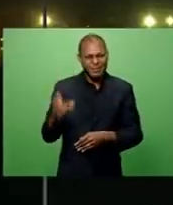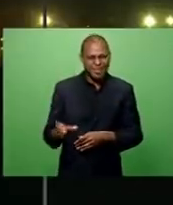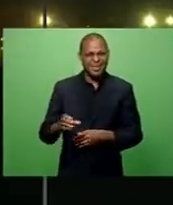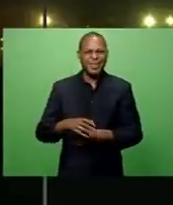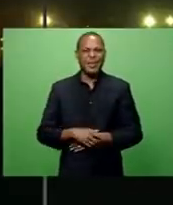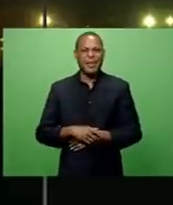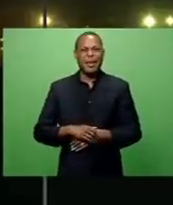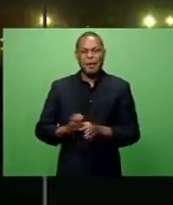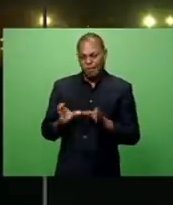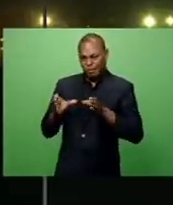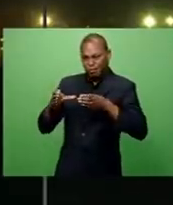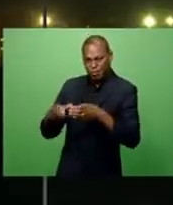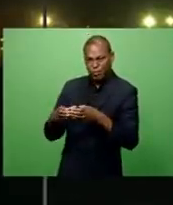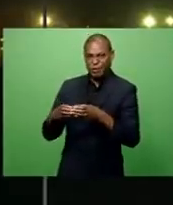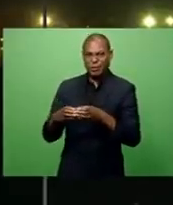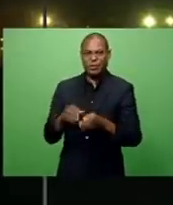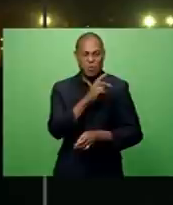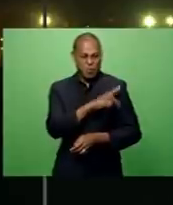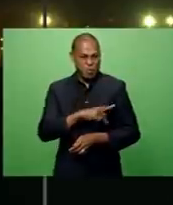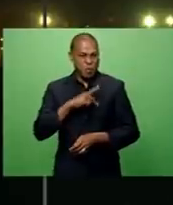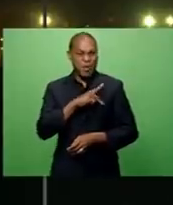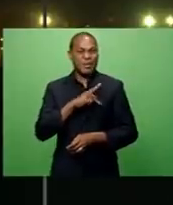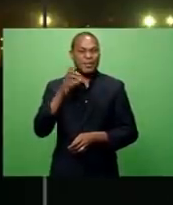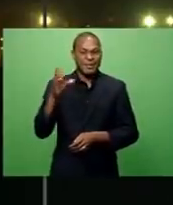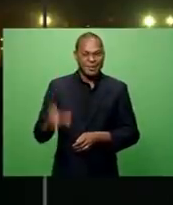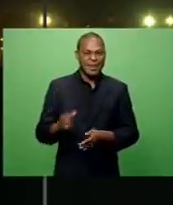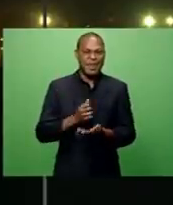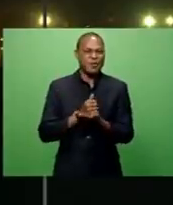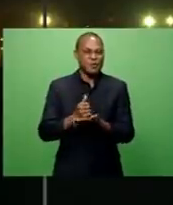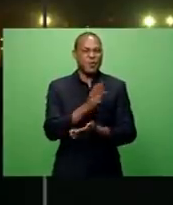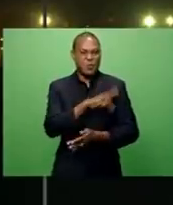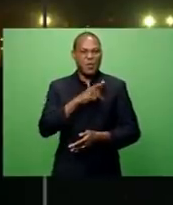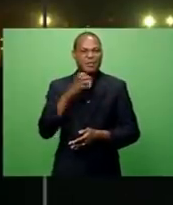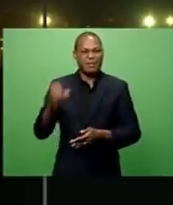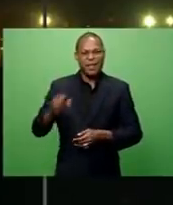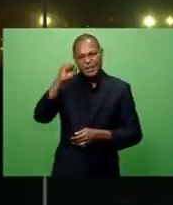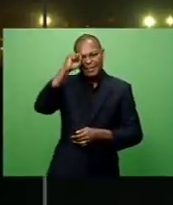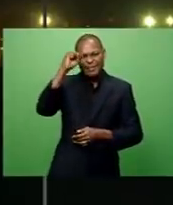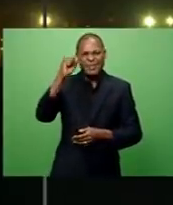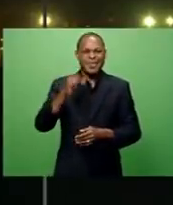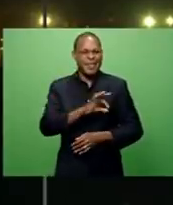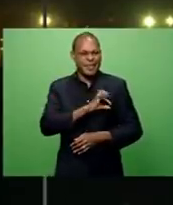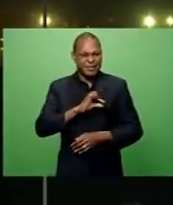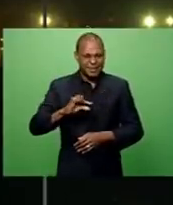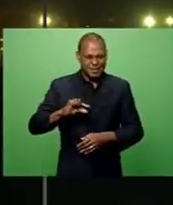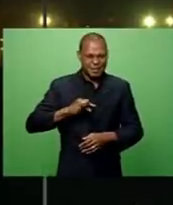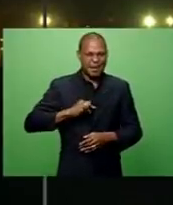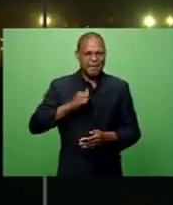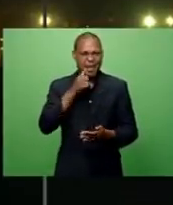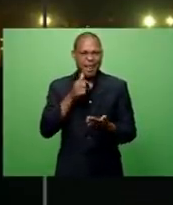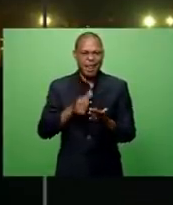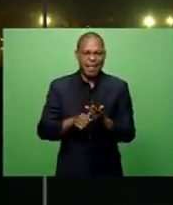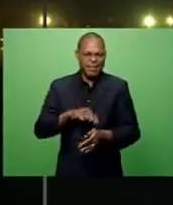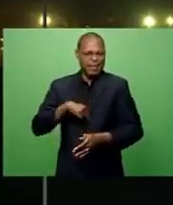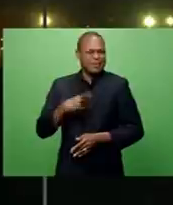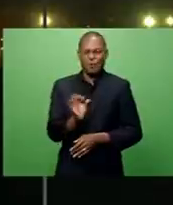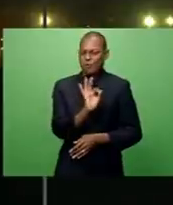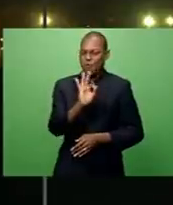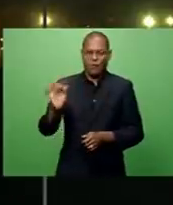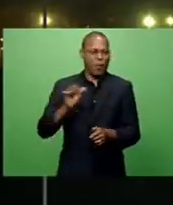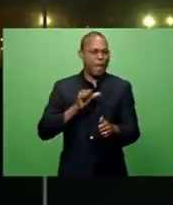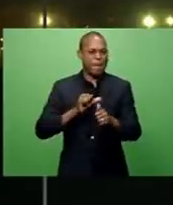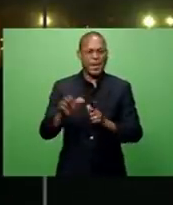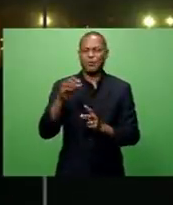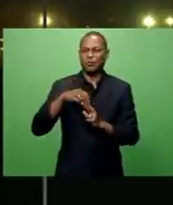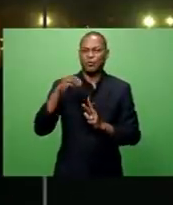group of professors, associate professors and senior staff sent an open letter that Professor Ahluwalia was not the best choice for